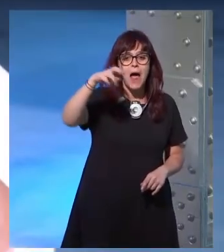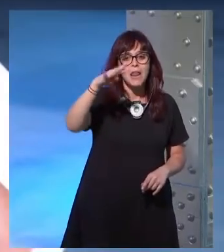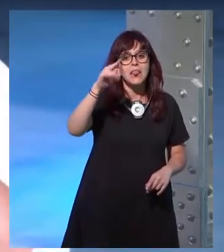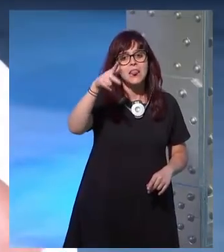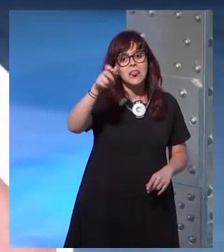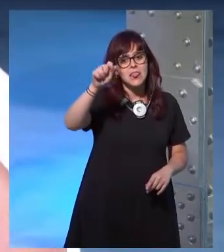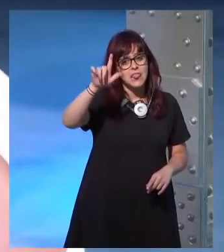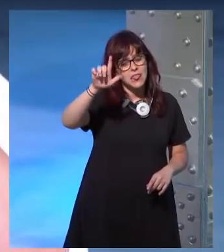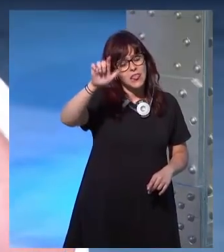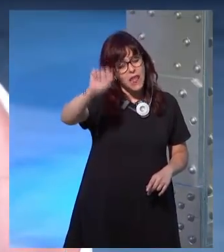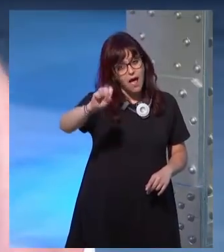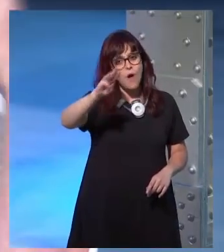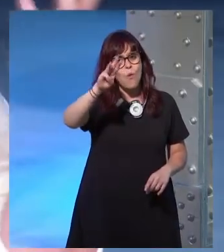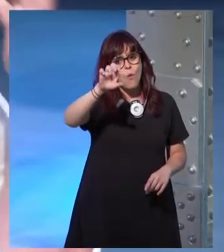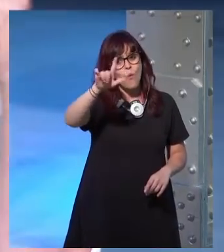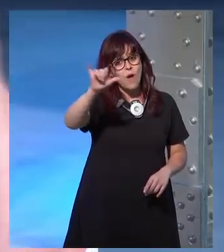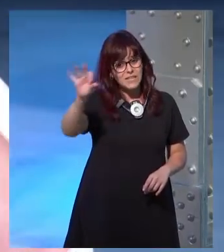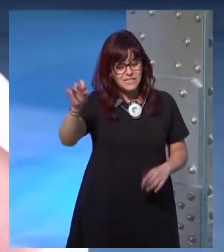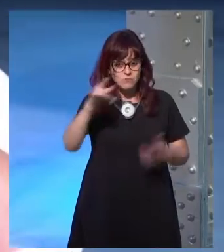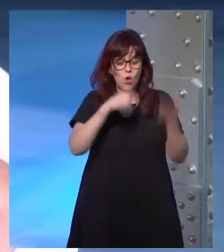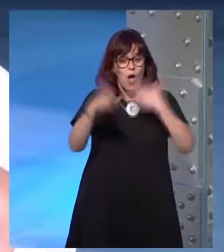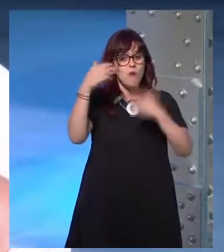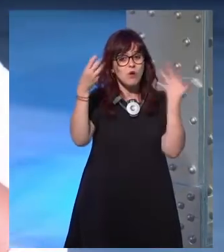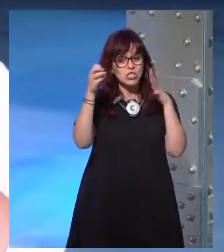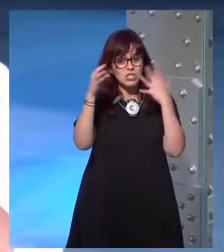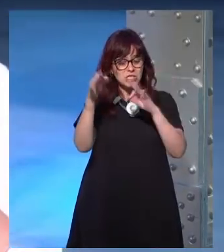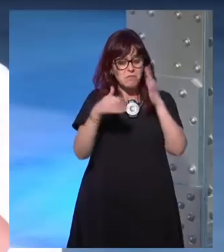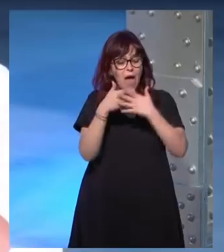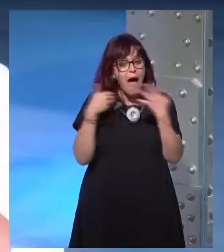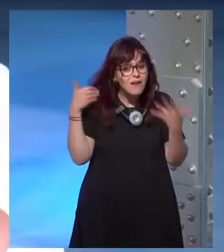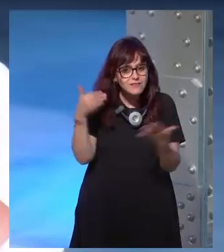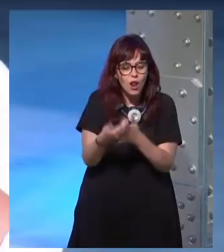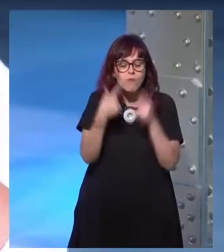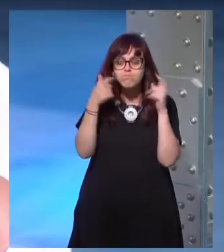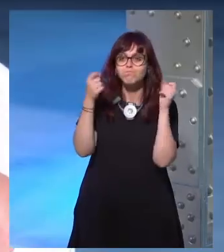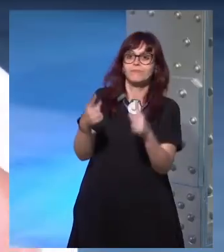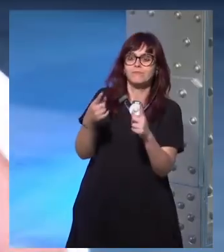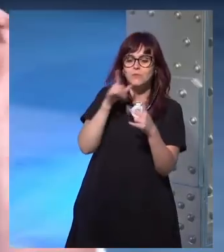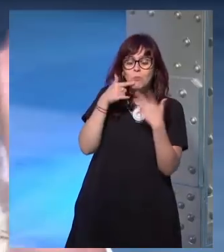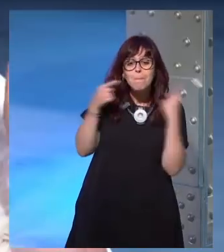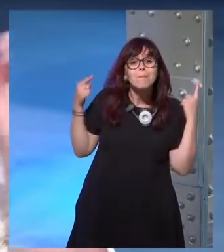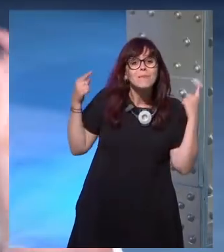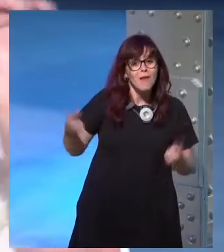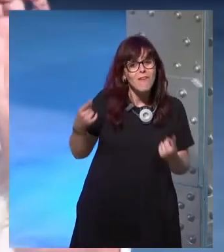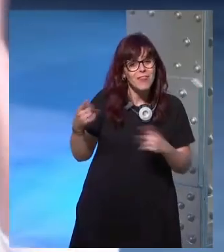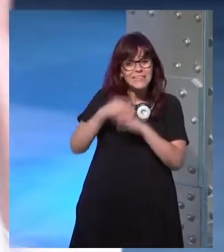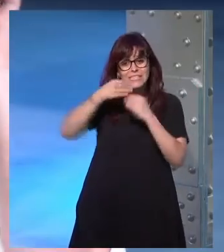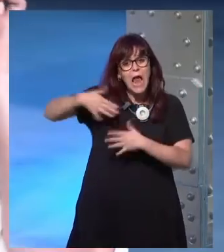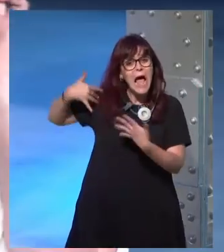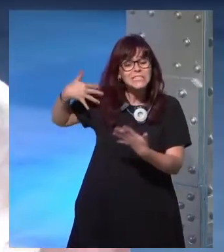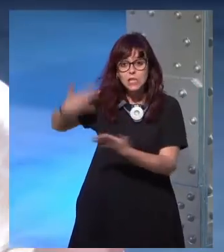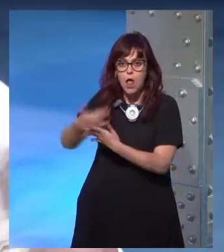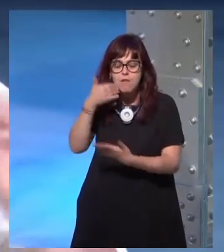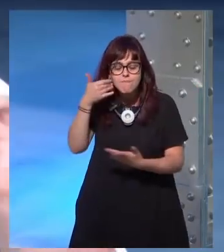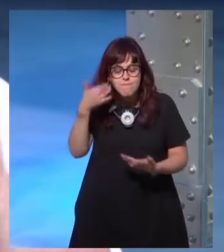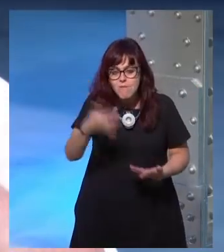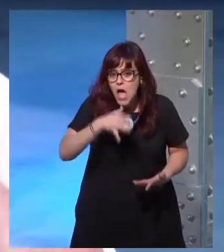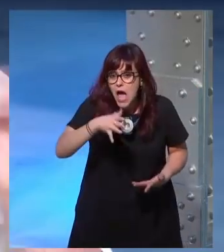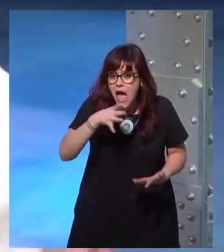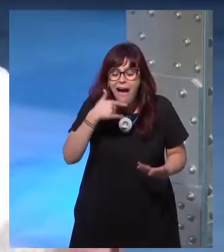finally getting some really great attention. She hit the MIT bestseller list, I think, for the first time. And her stuff is extraordinary. Again, these are